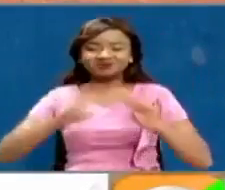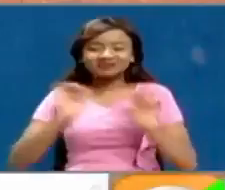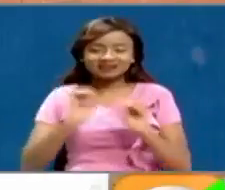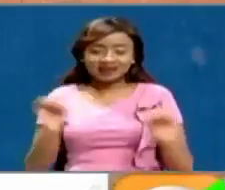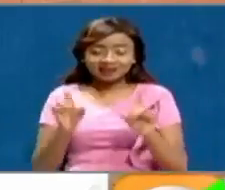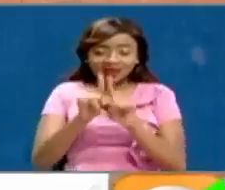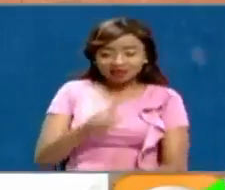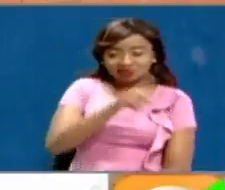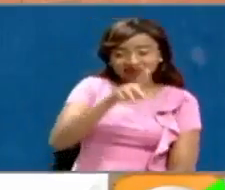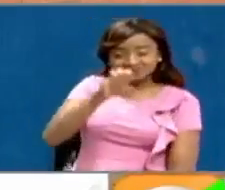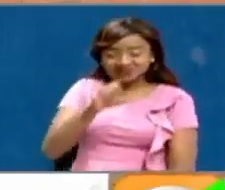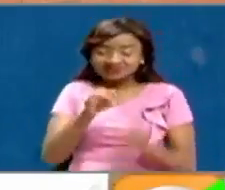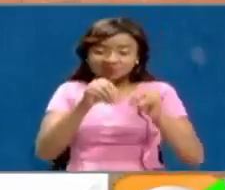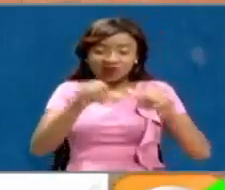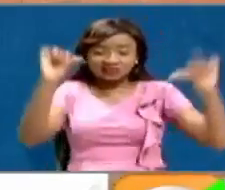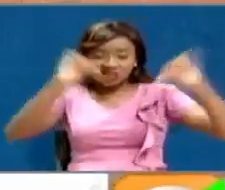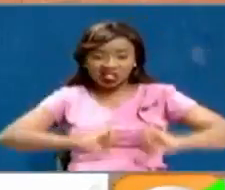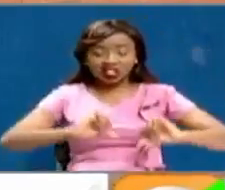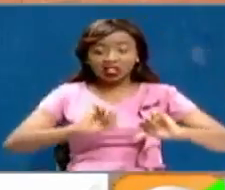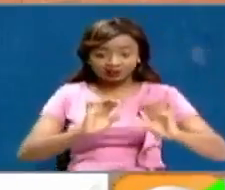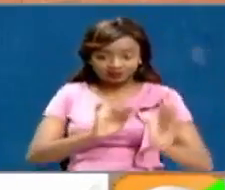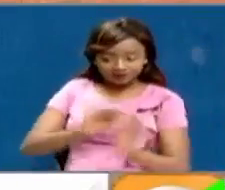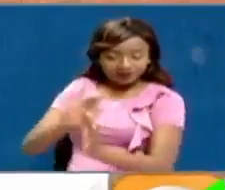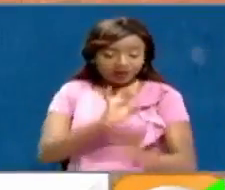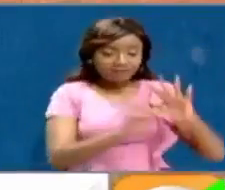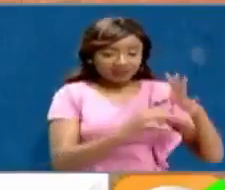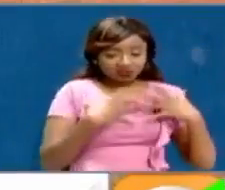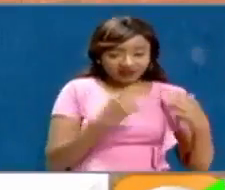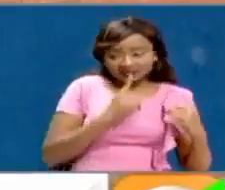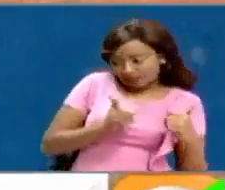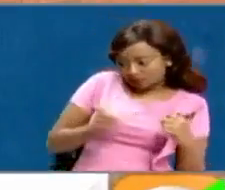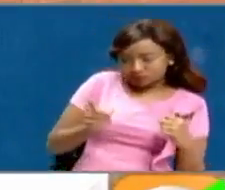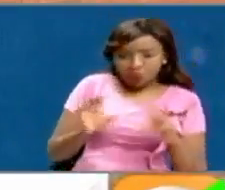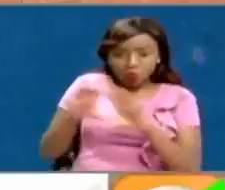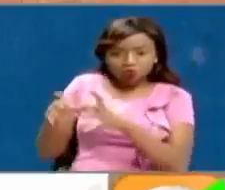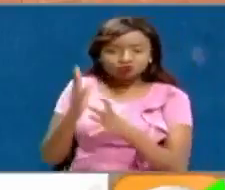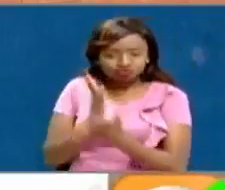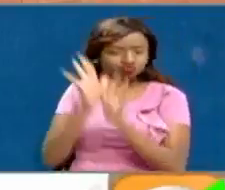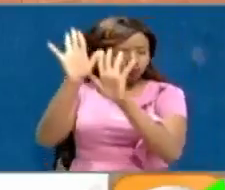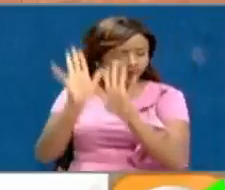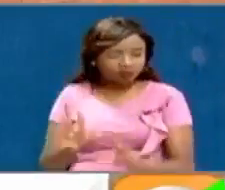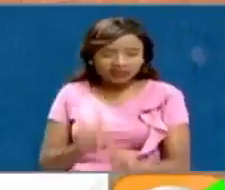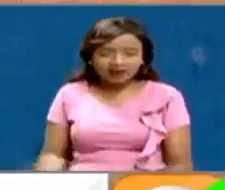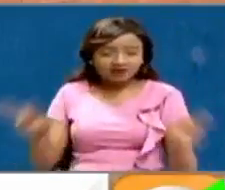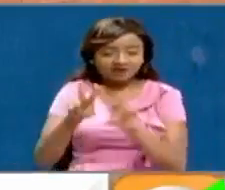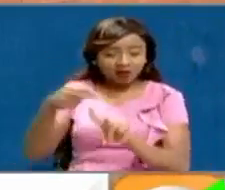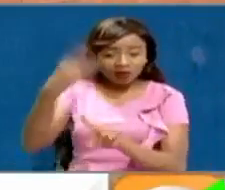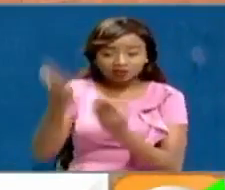of personal protective equipment, the Ministry of Health insists that this group remains as the most essential in